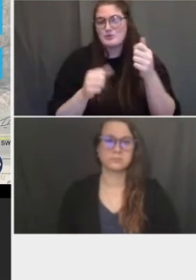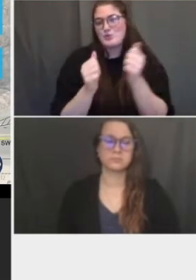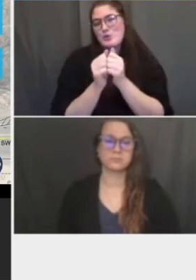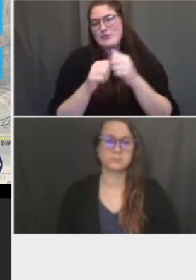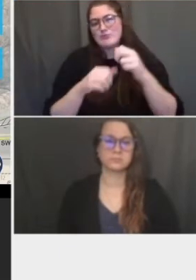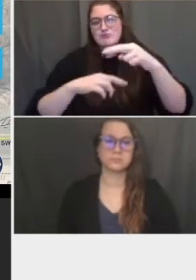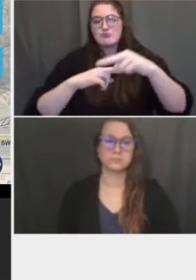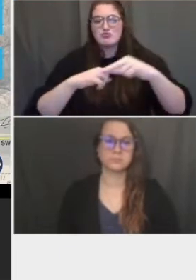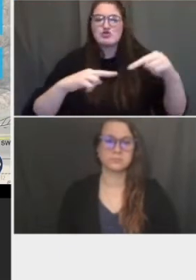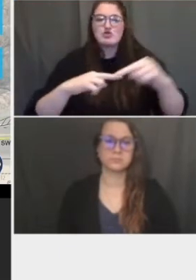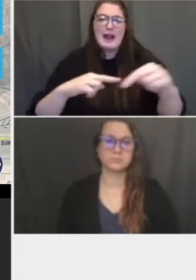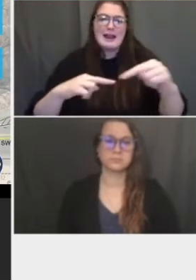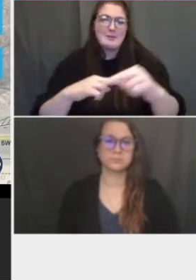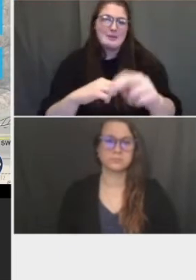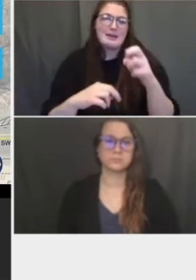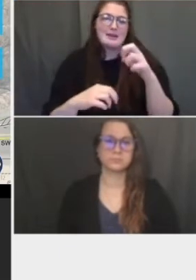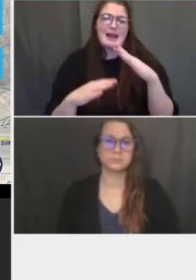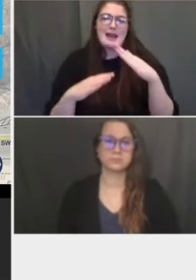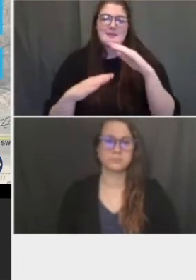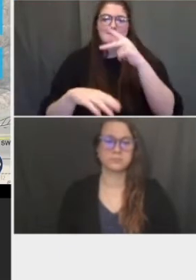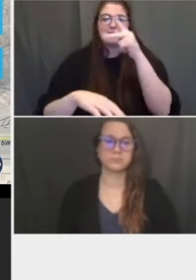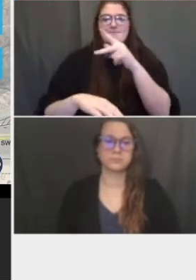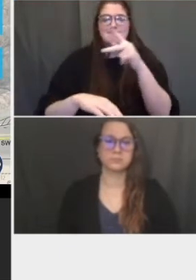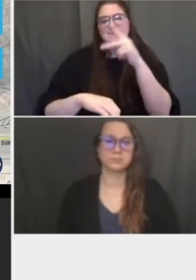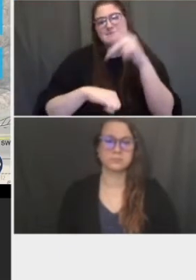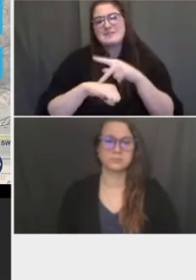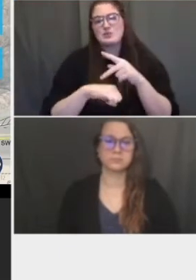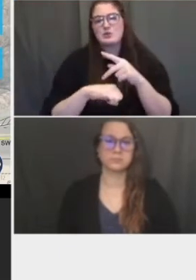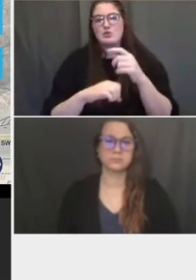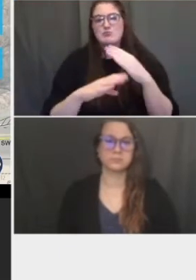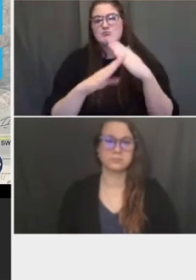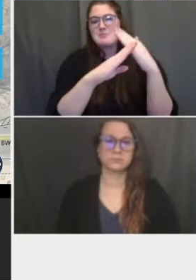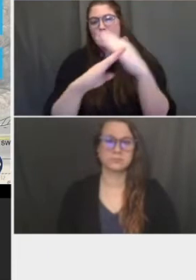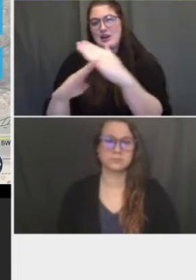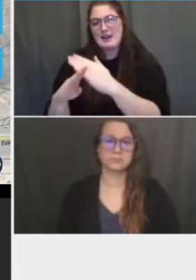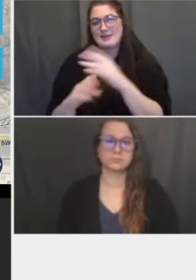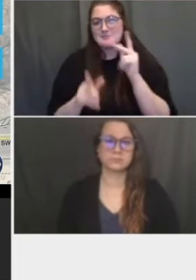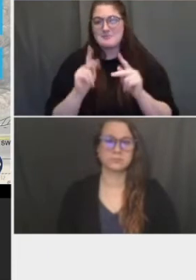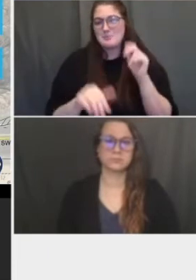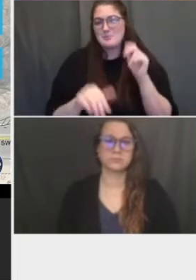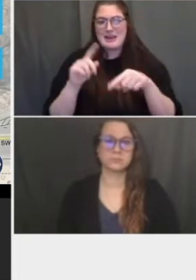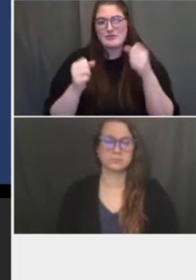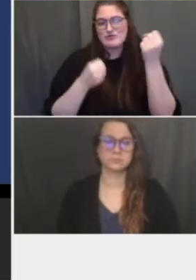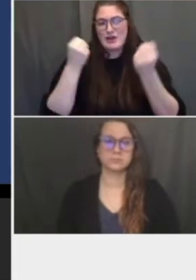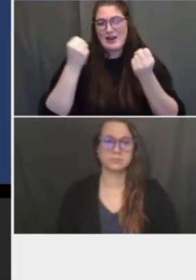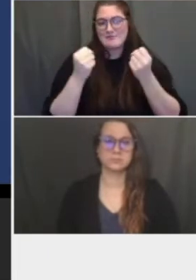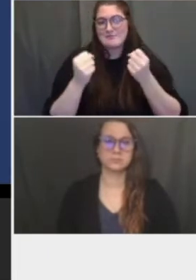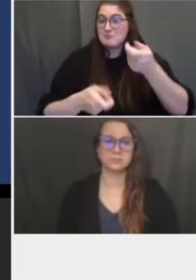as some physical barricades so that people can't drive in it.